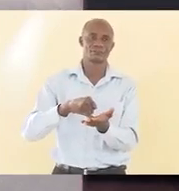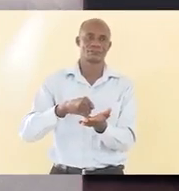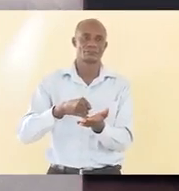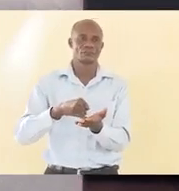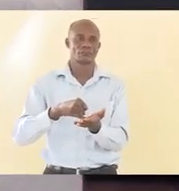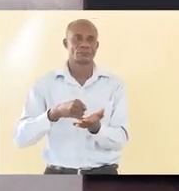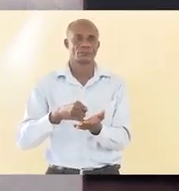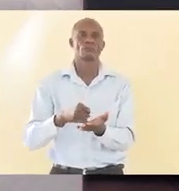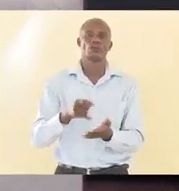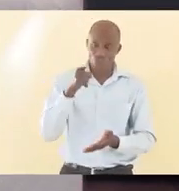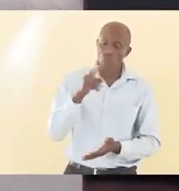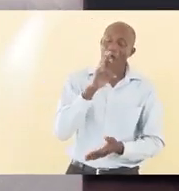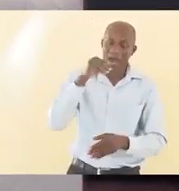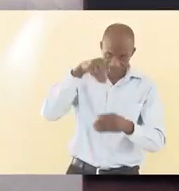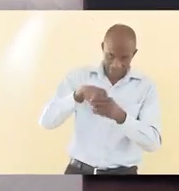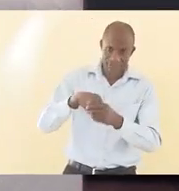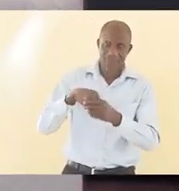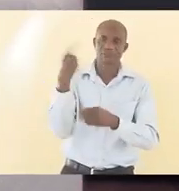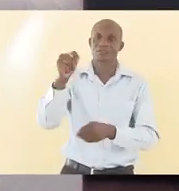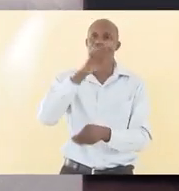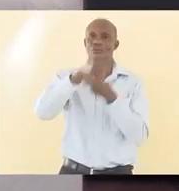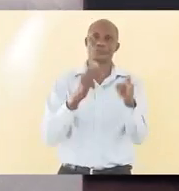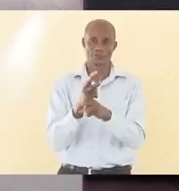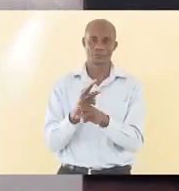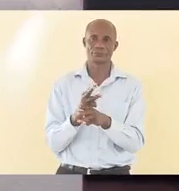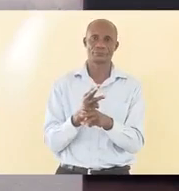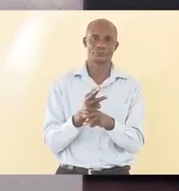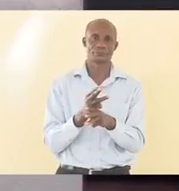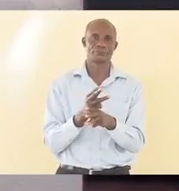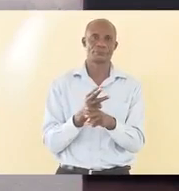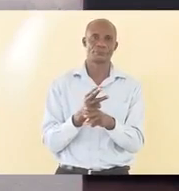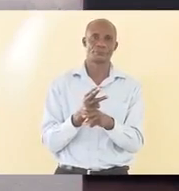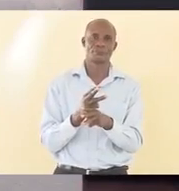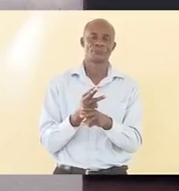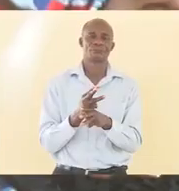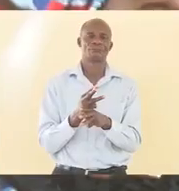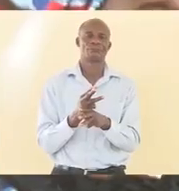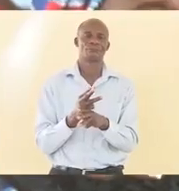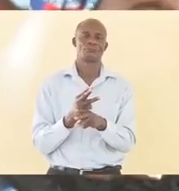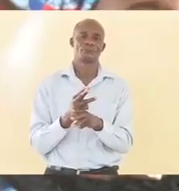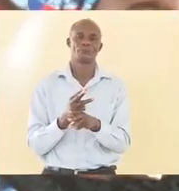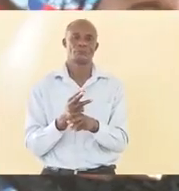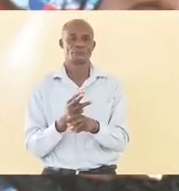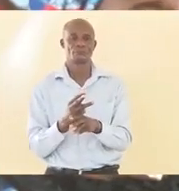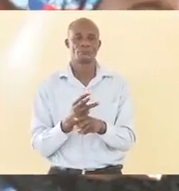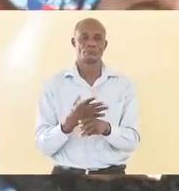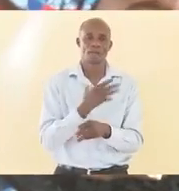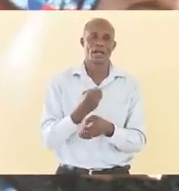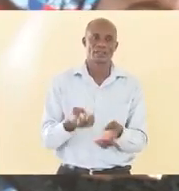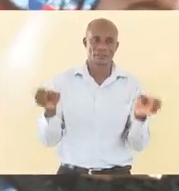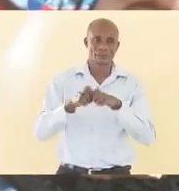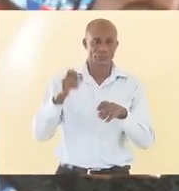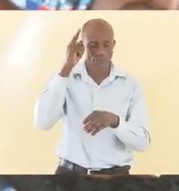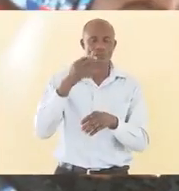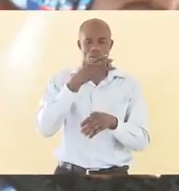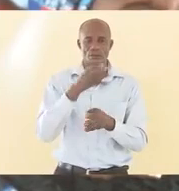You are not in the world. No, you are in the world. Yeah, no, okay. We are in the world. Yes. We certainly are in the world. And even he